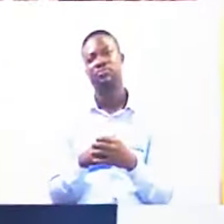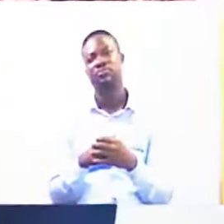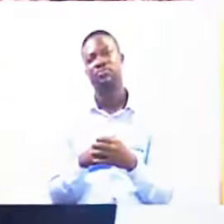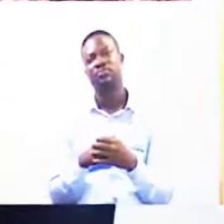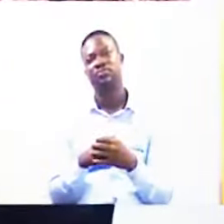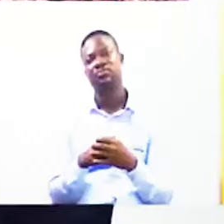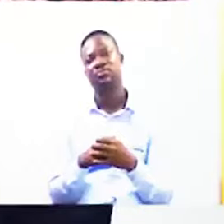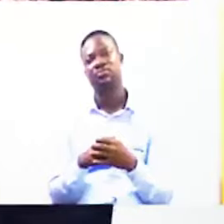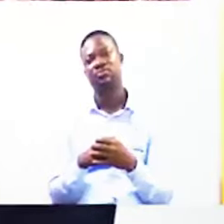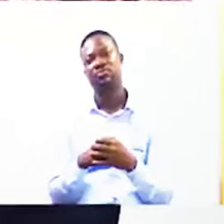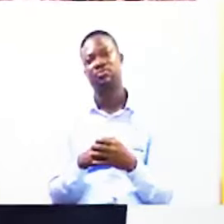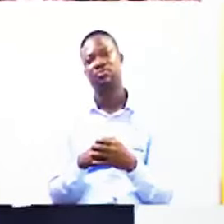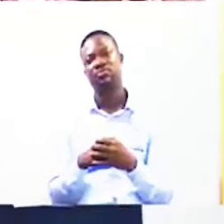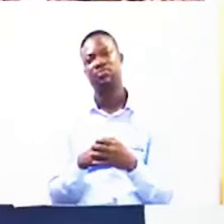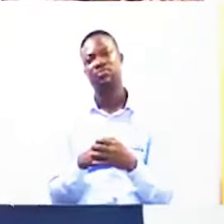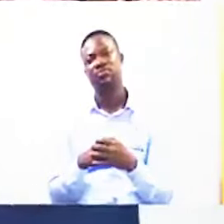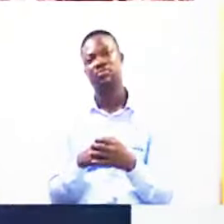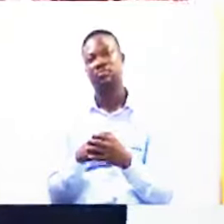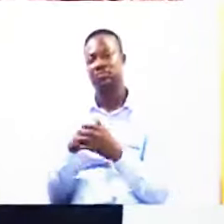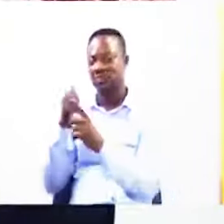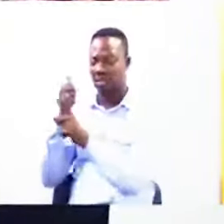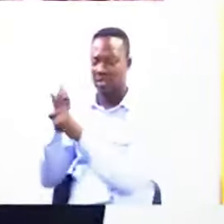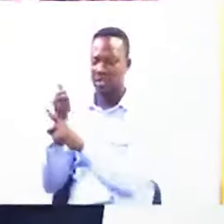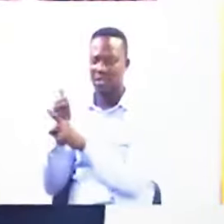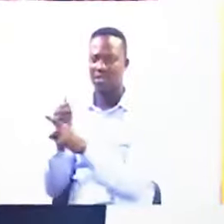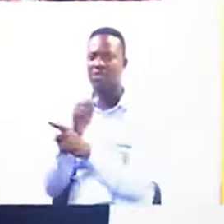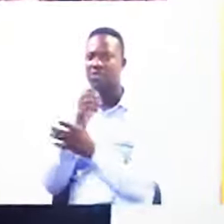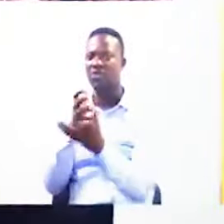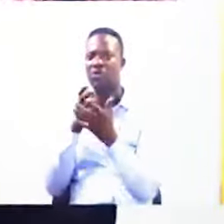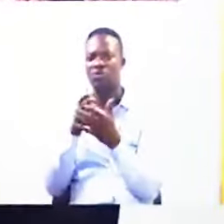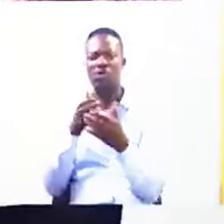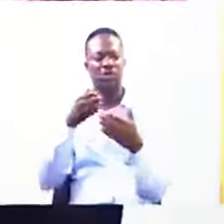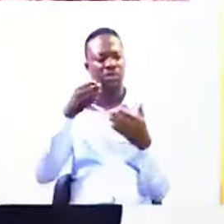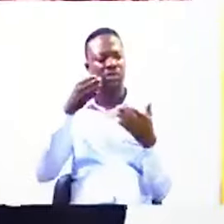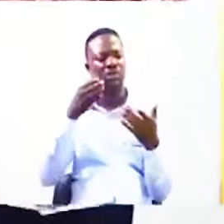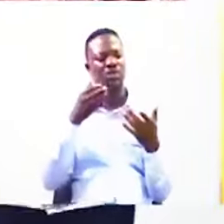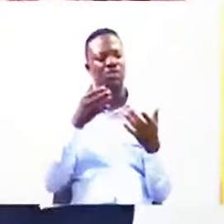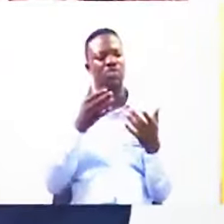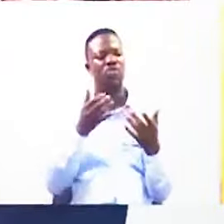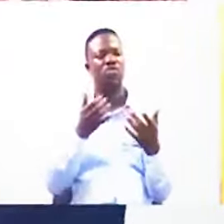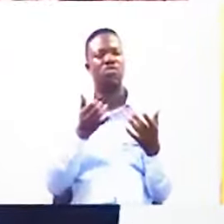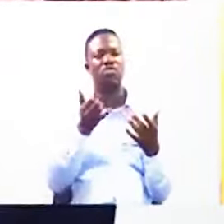So he did not want to offend the brethren